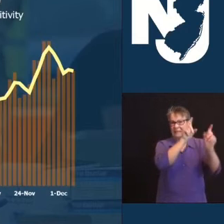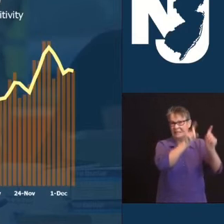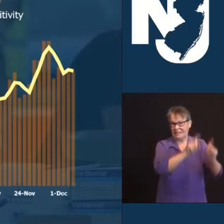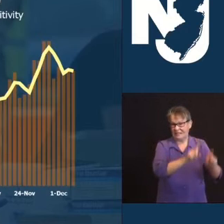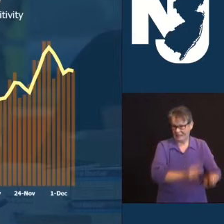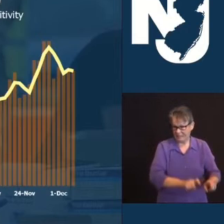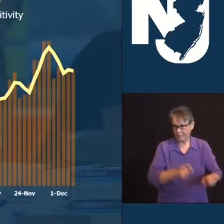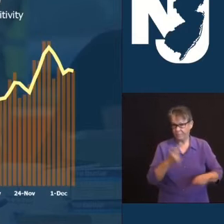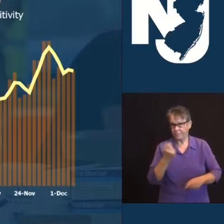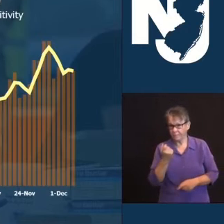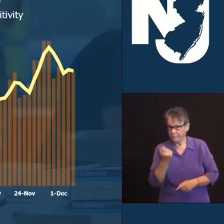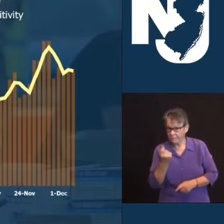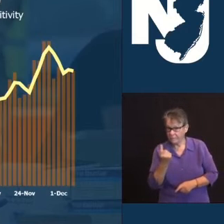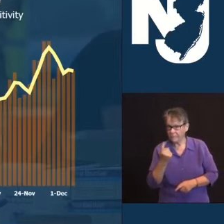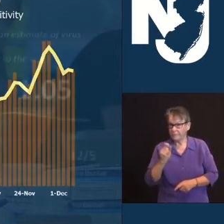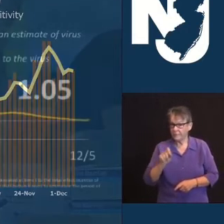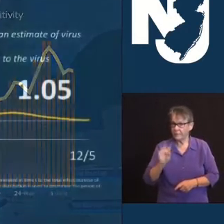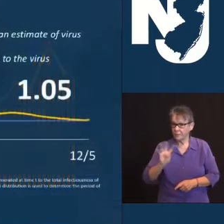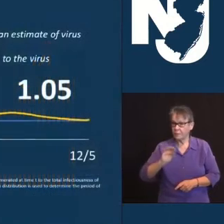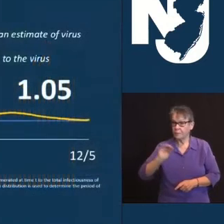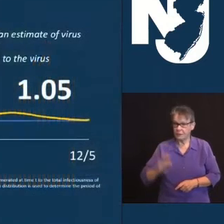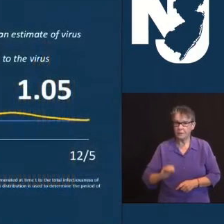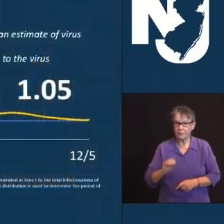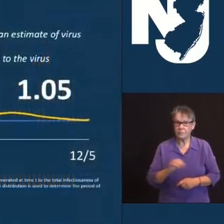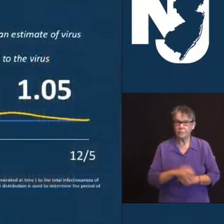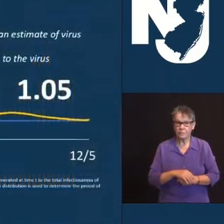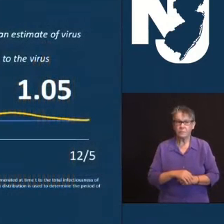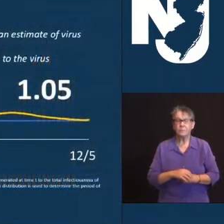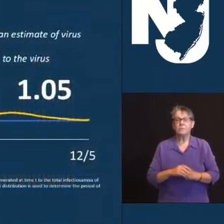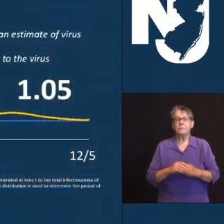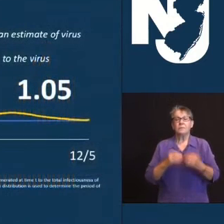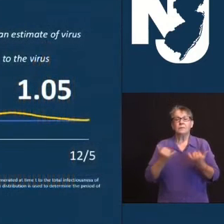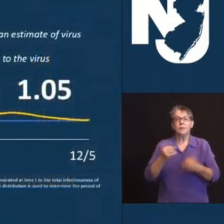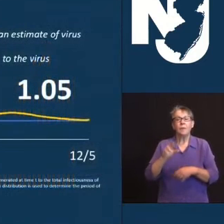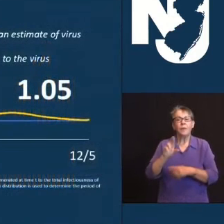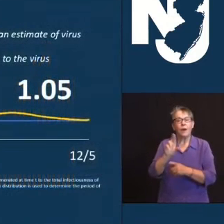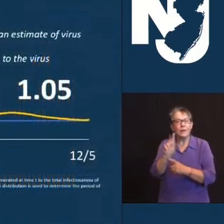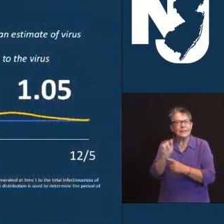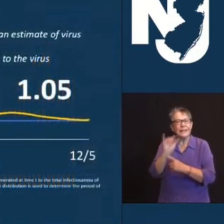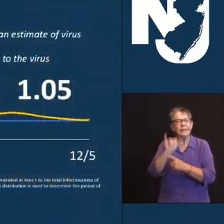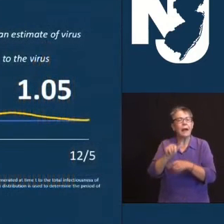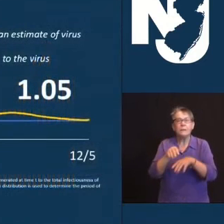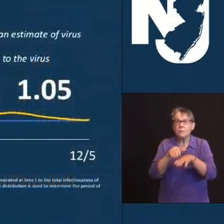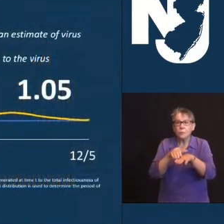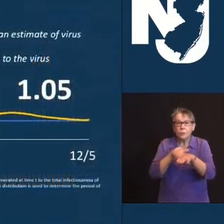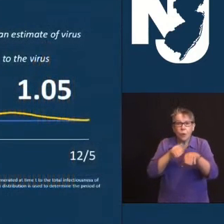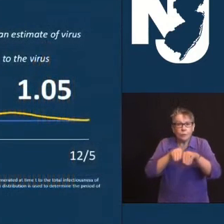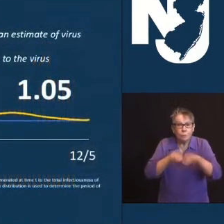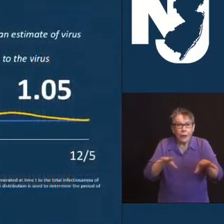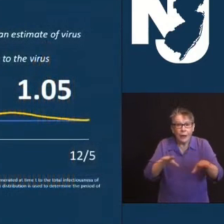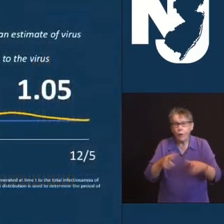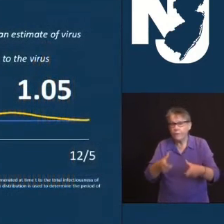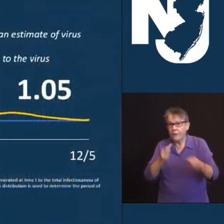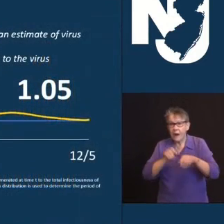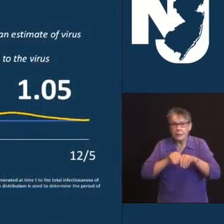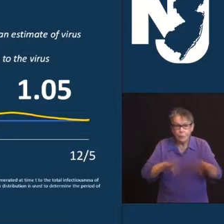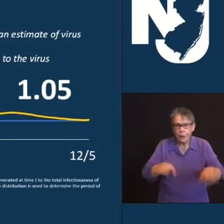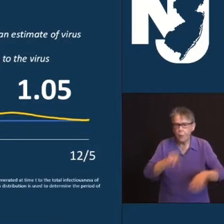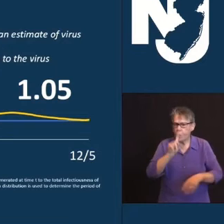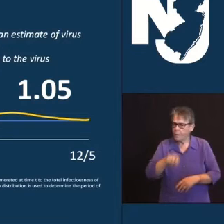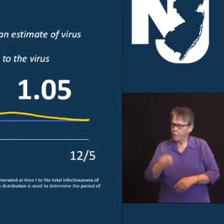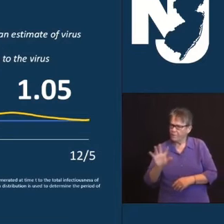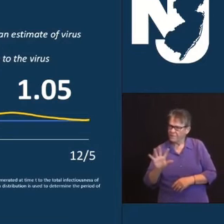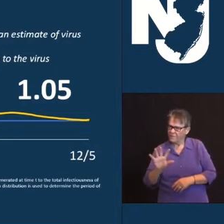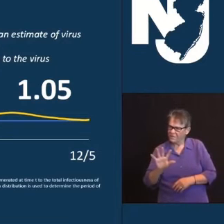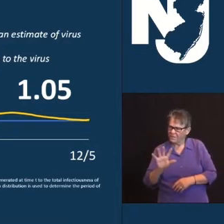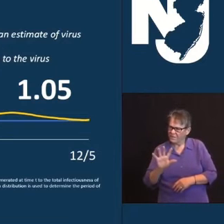37,839 tests. The statewide rate of transmission today is 1.05. Remember, the rate of transmission, as we talked on Friday,